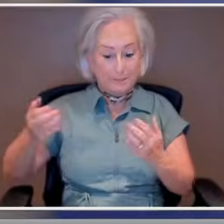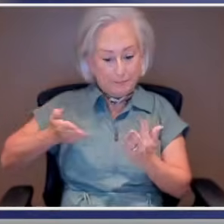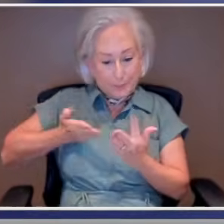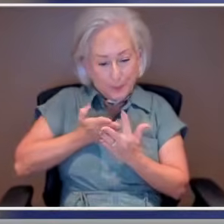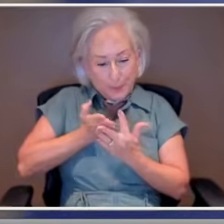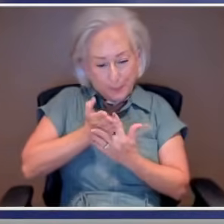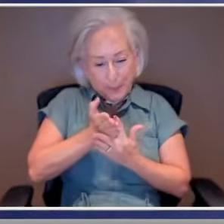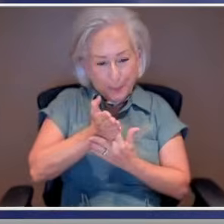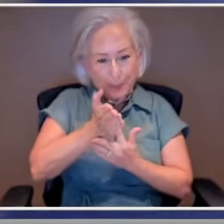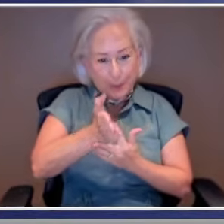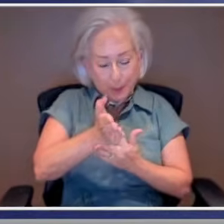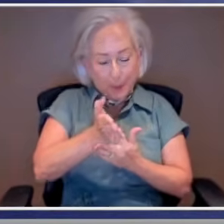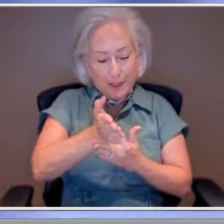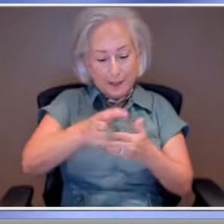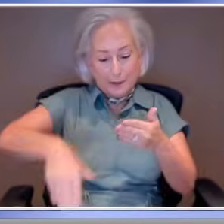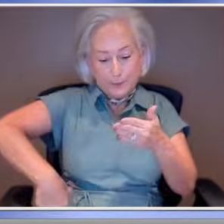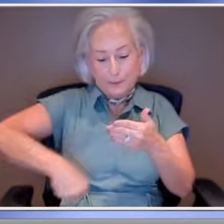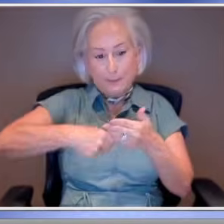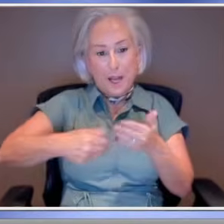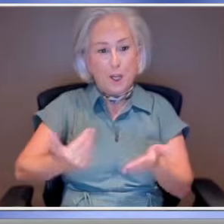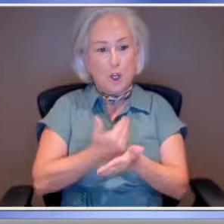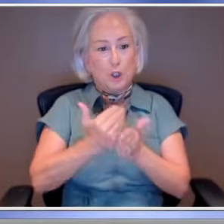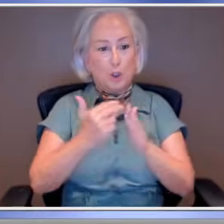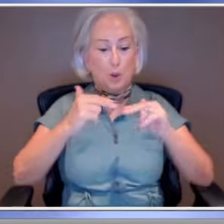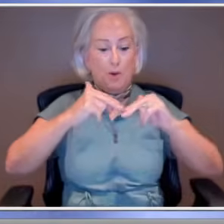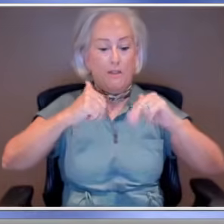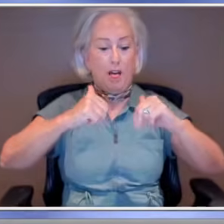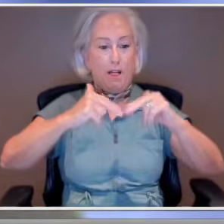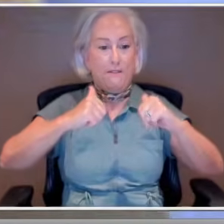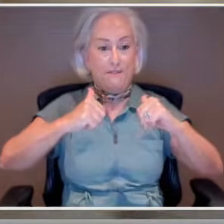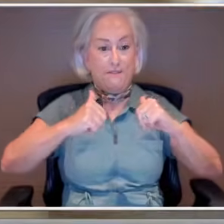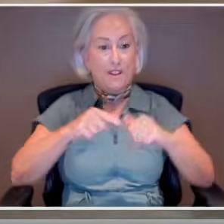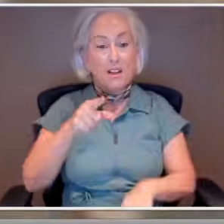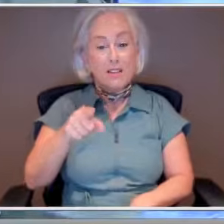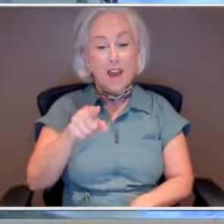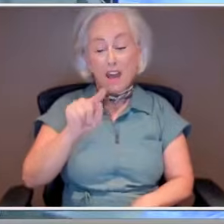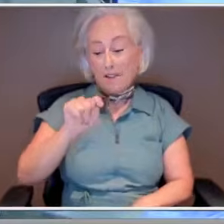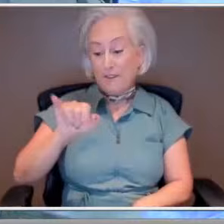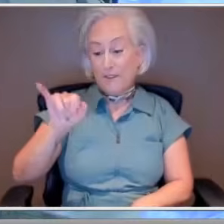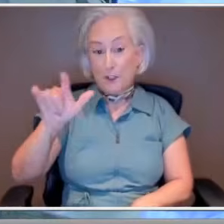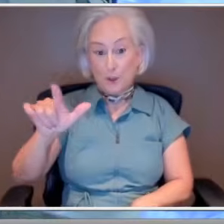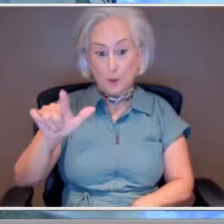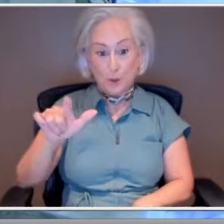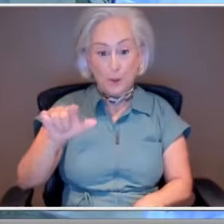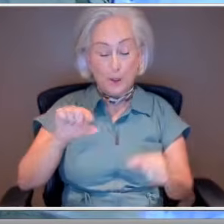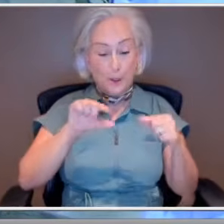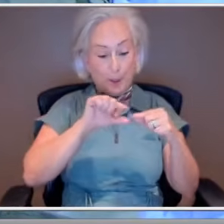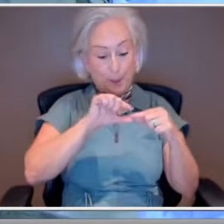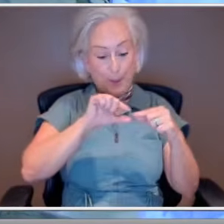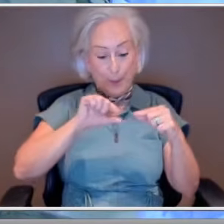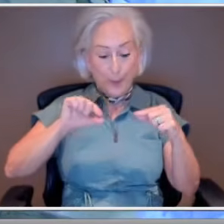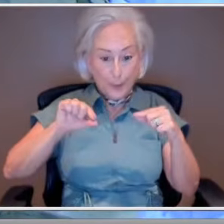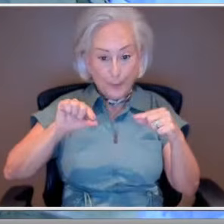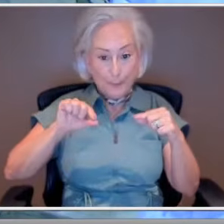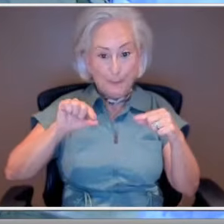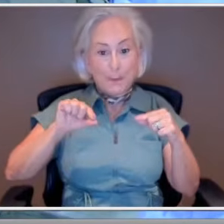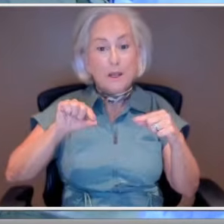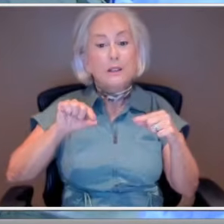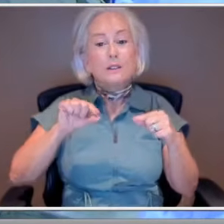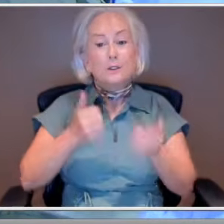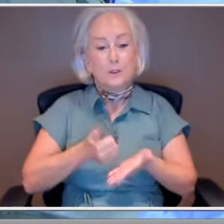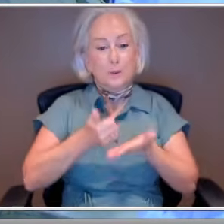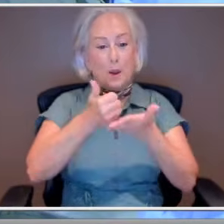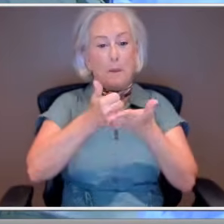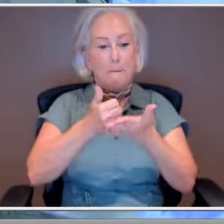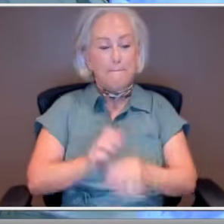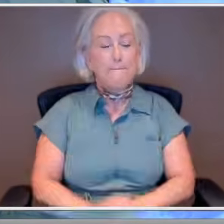the new valve you see here. They'll use small tools and a wire to help. Yeah, that looks great. Dr. Surface and Dr. Zorn can see